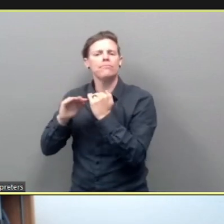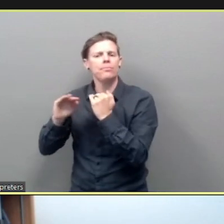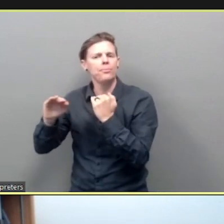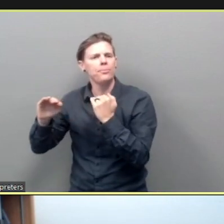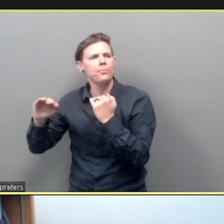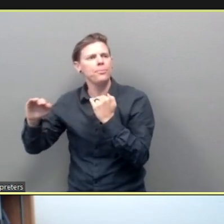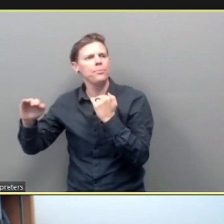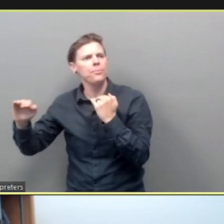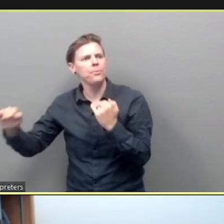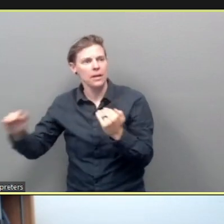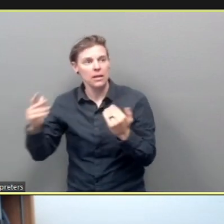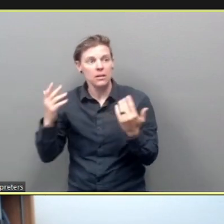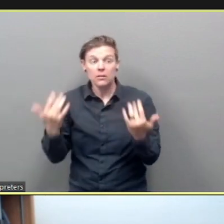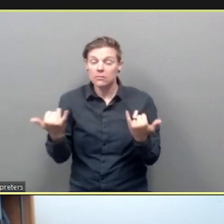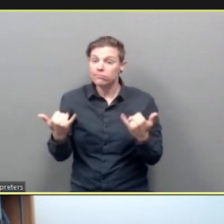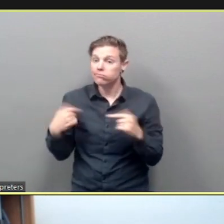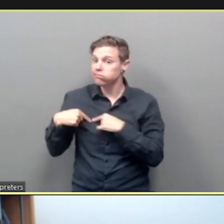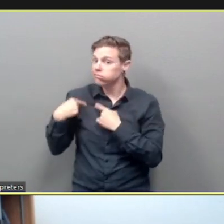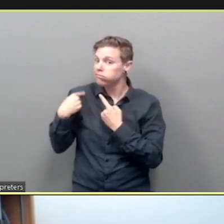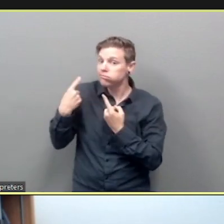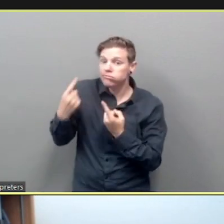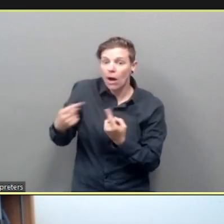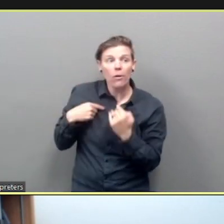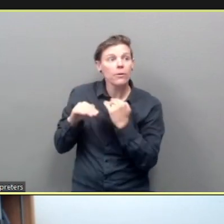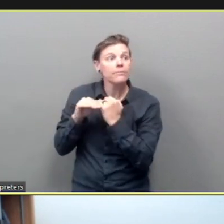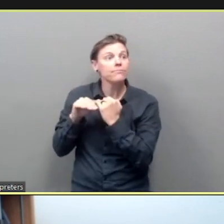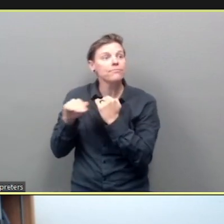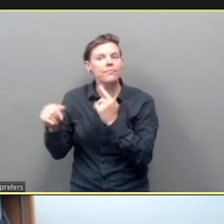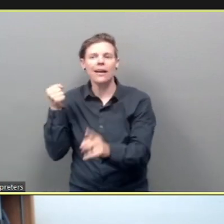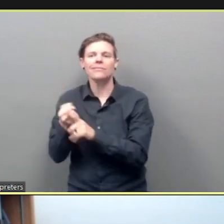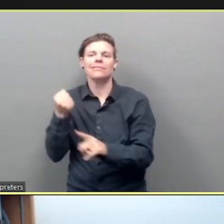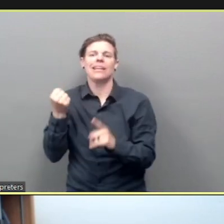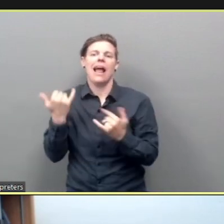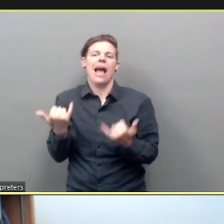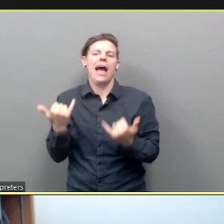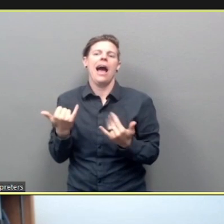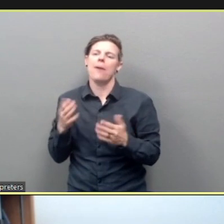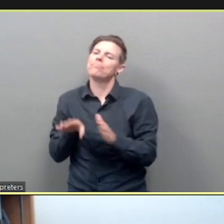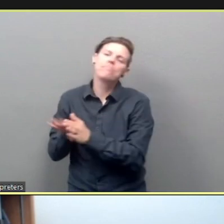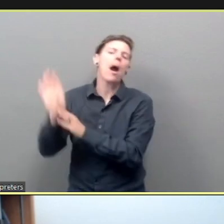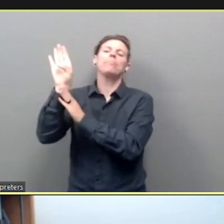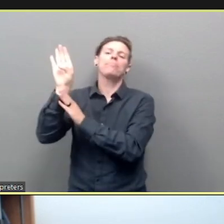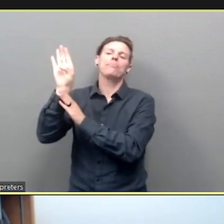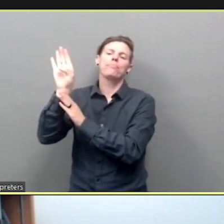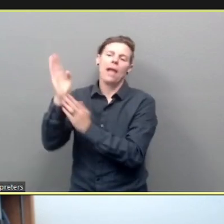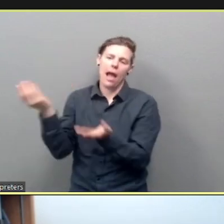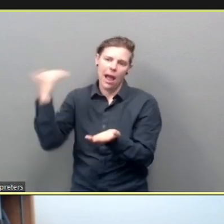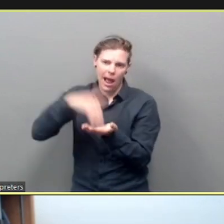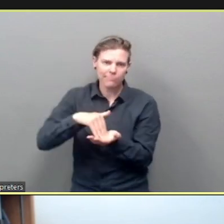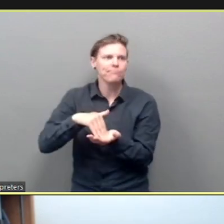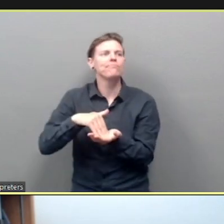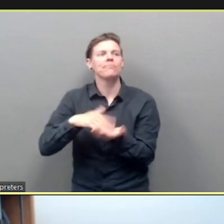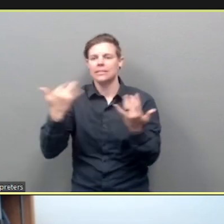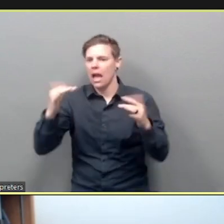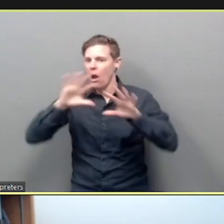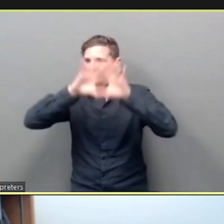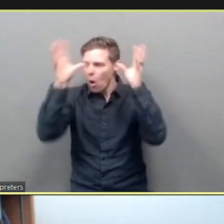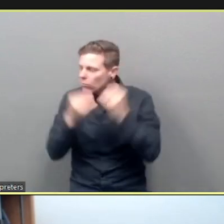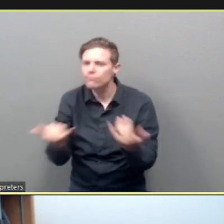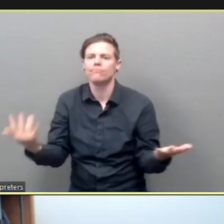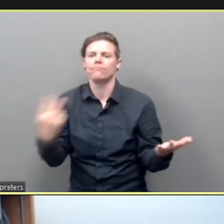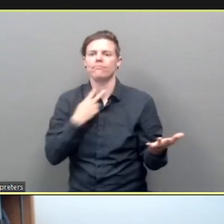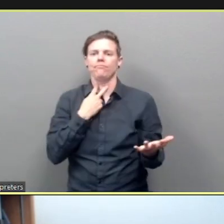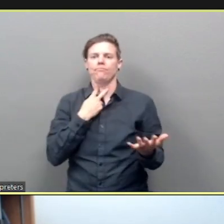absolutely in the right direction, and hit us. It's like they hit a stop sign, and now we see the semblance